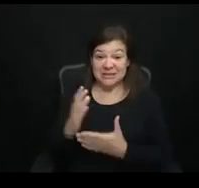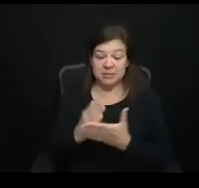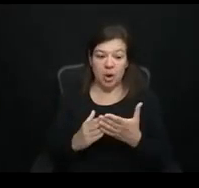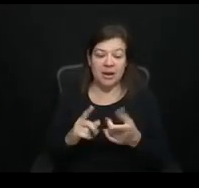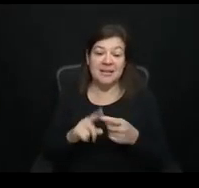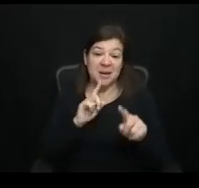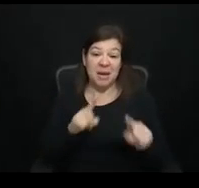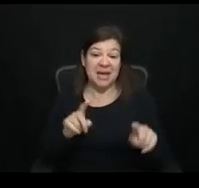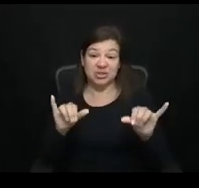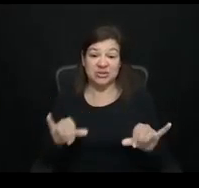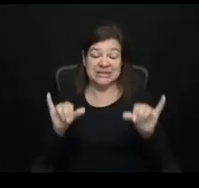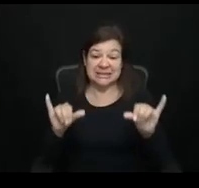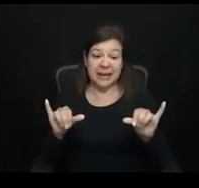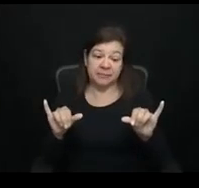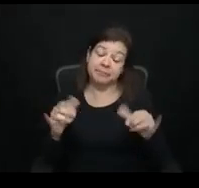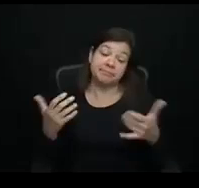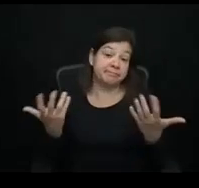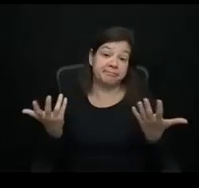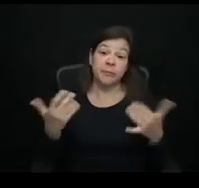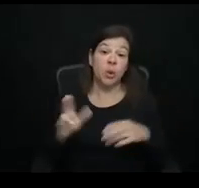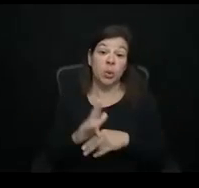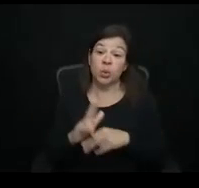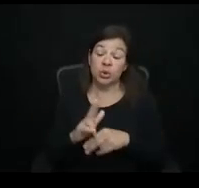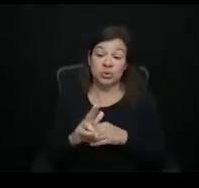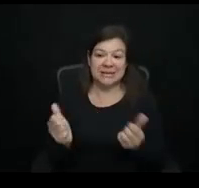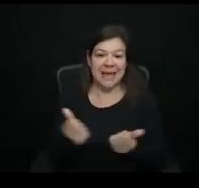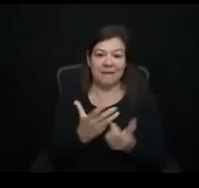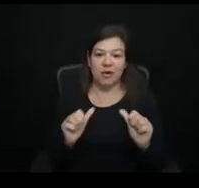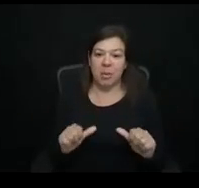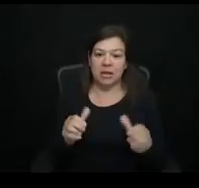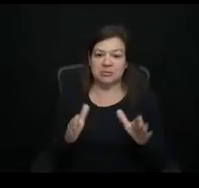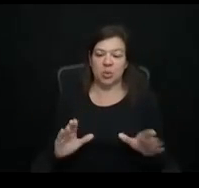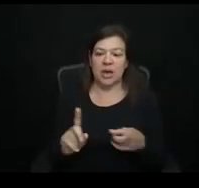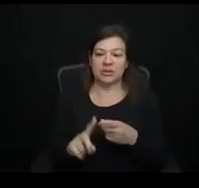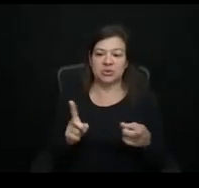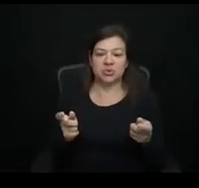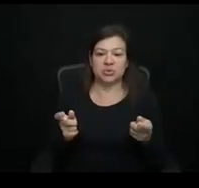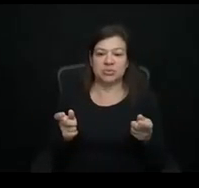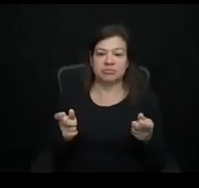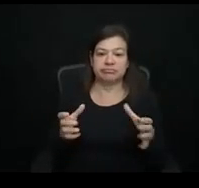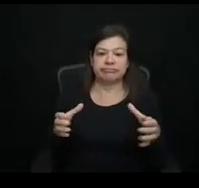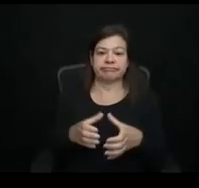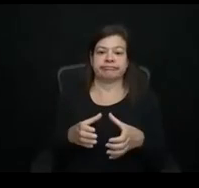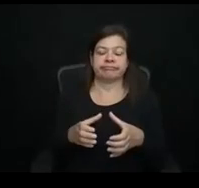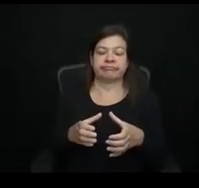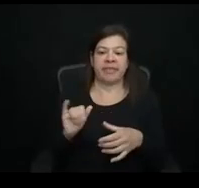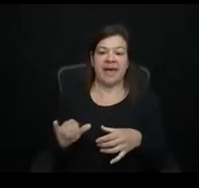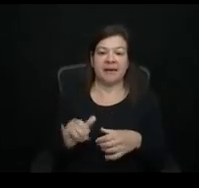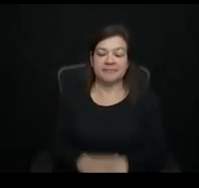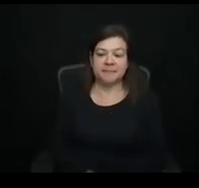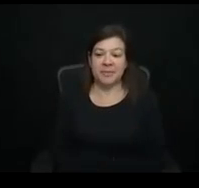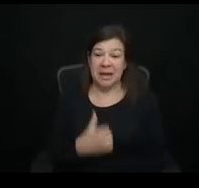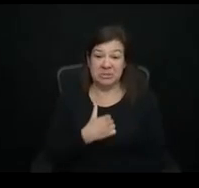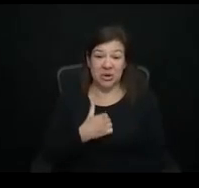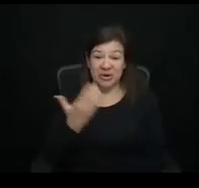remain the same as it was before, that we're using all those means to try to get that line contained. And like I say, I apologize for not